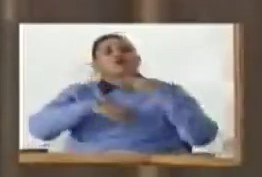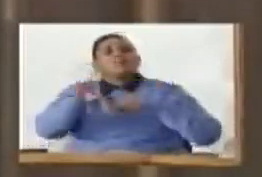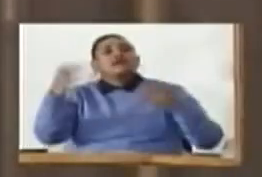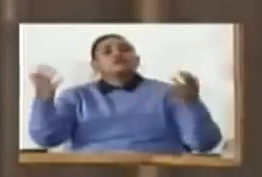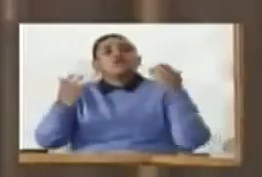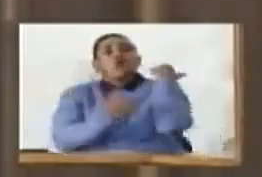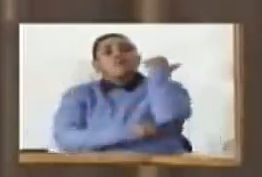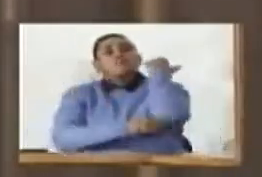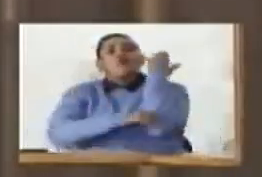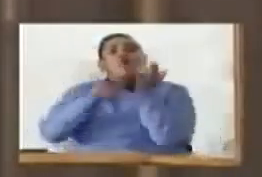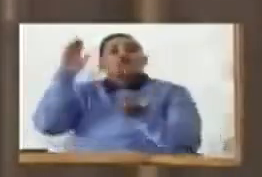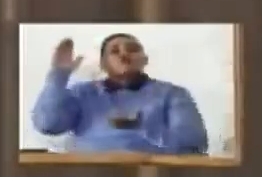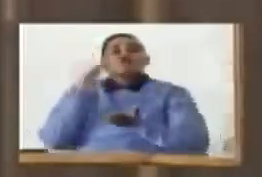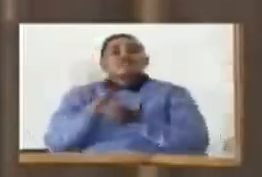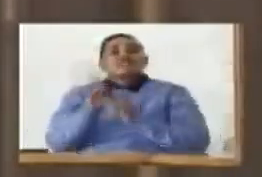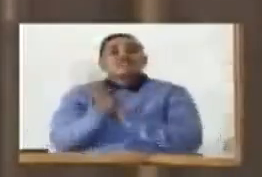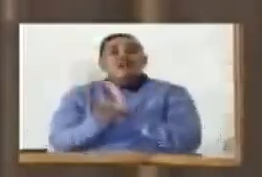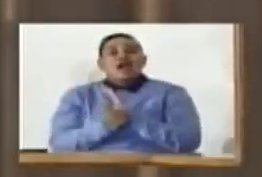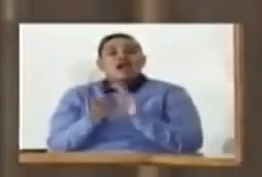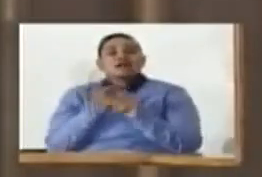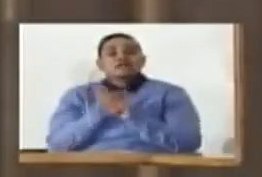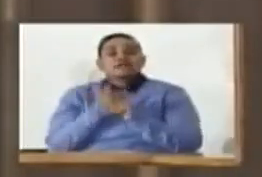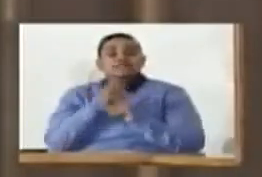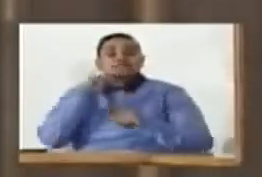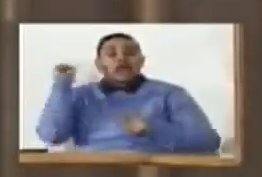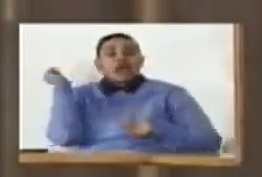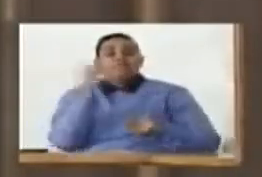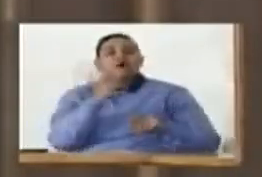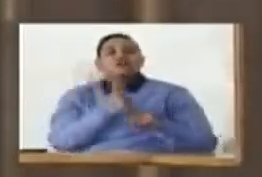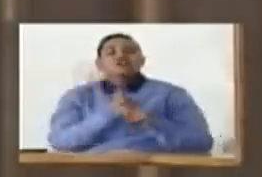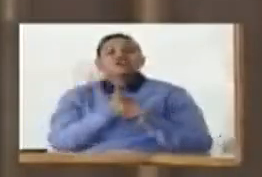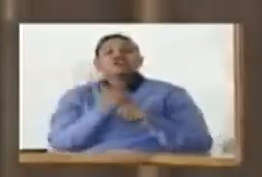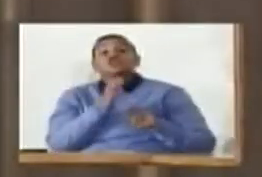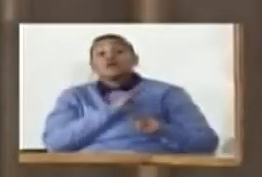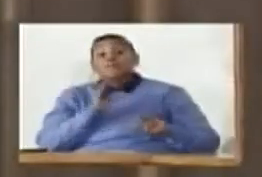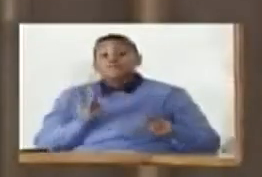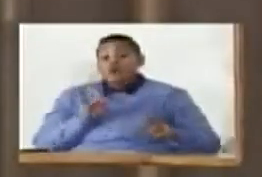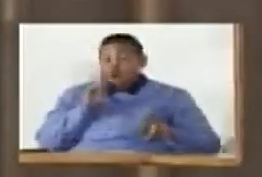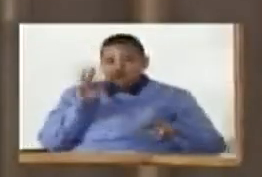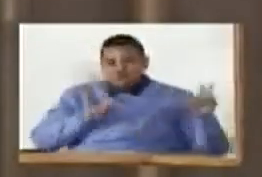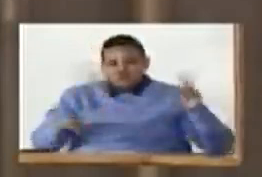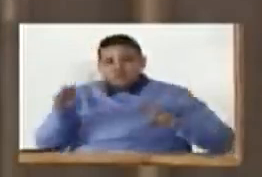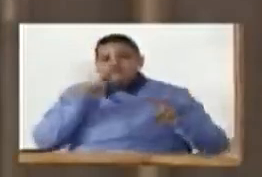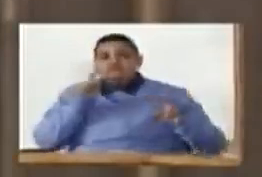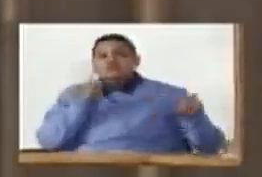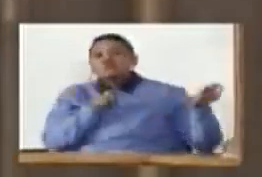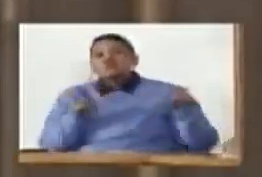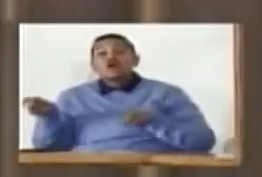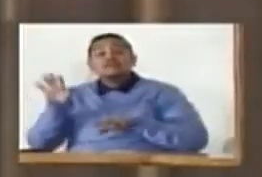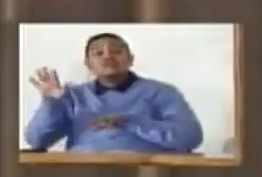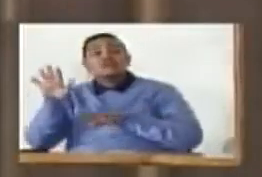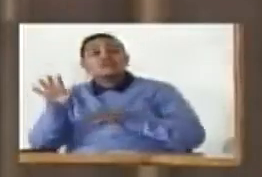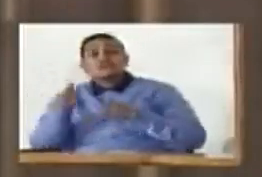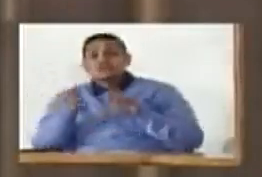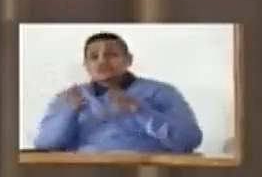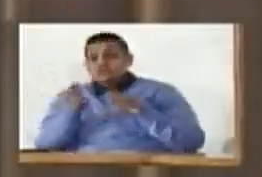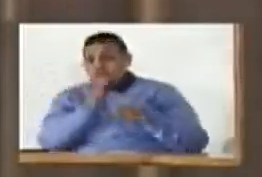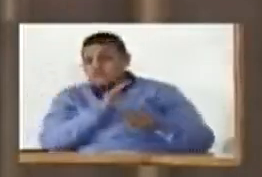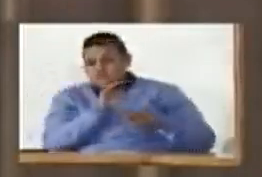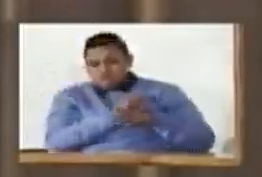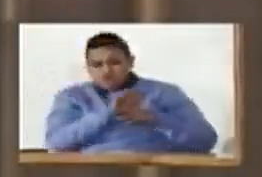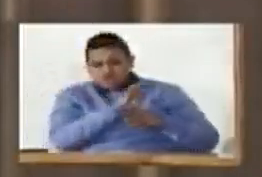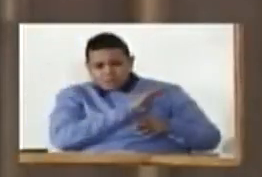Poor Relief Act, abolish the Board of Supervision, transfer the functions of the board